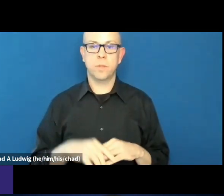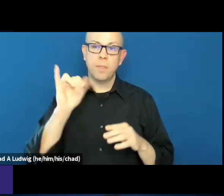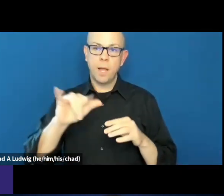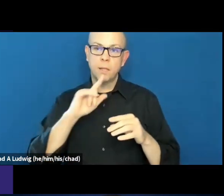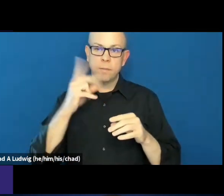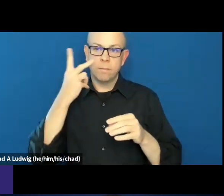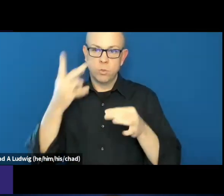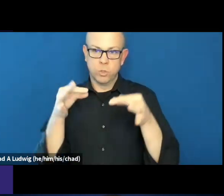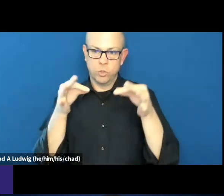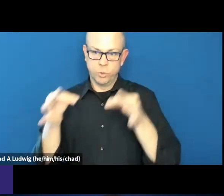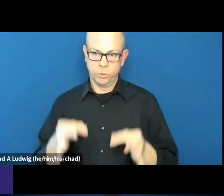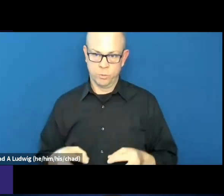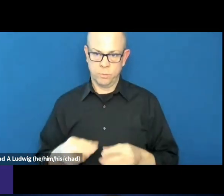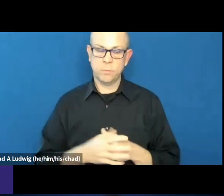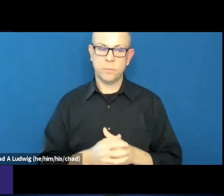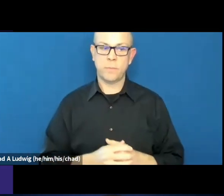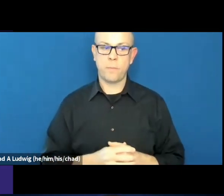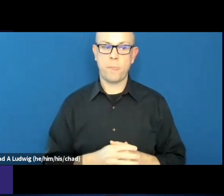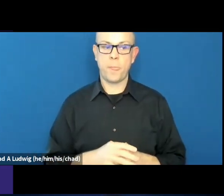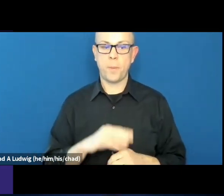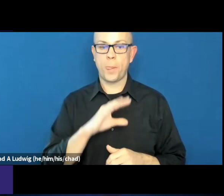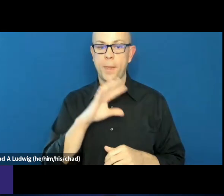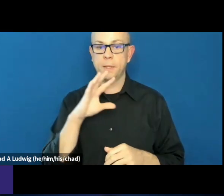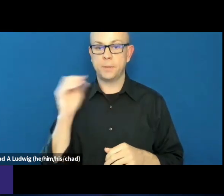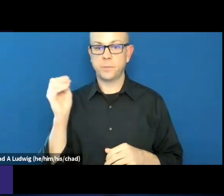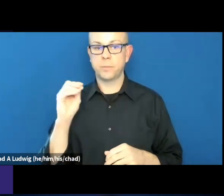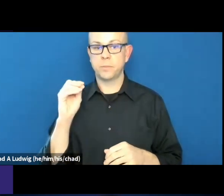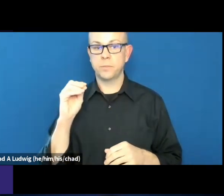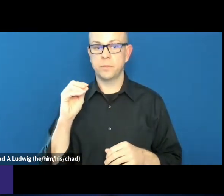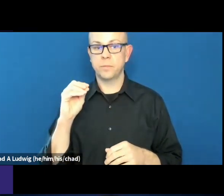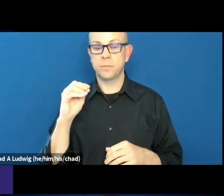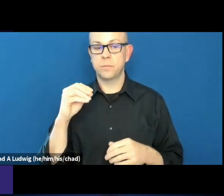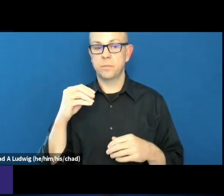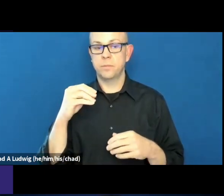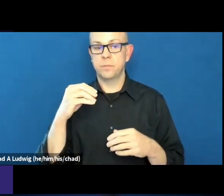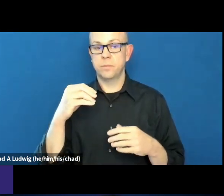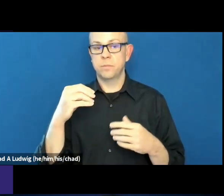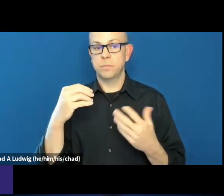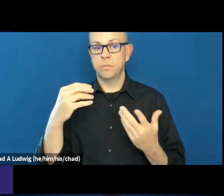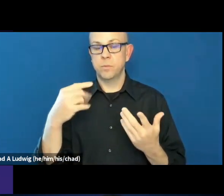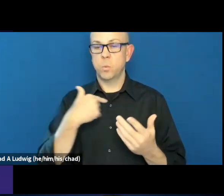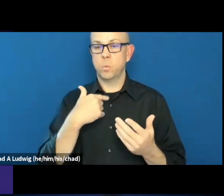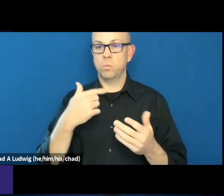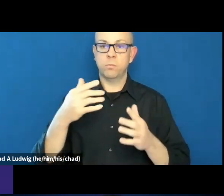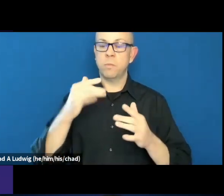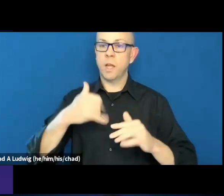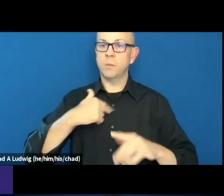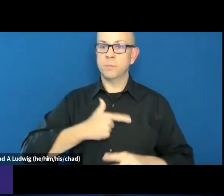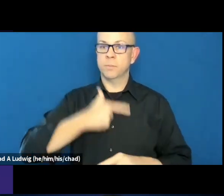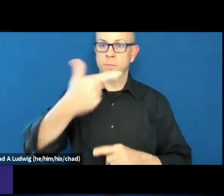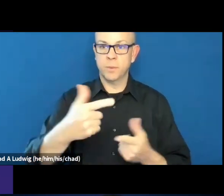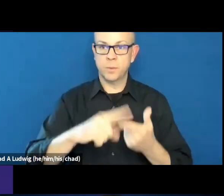blue background. That was my visual description of essentially what I look like.